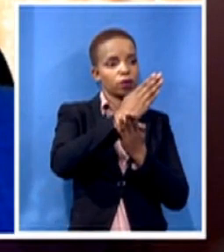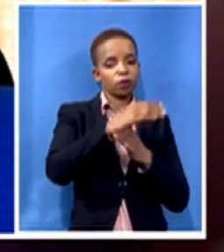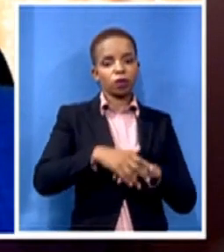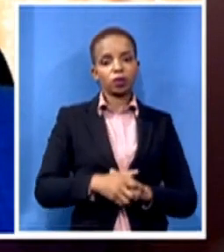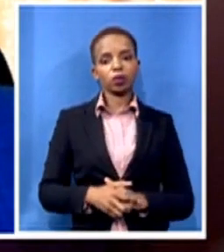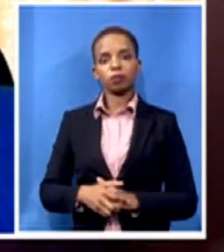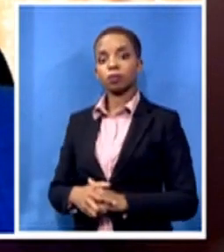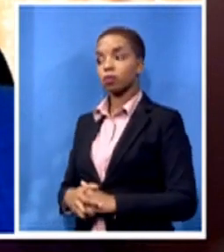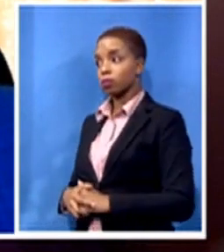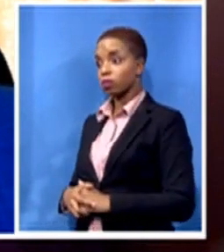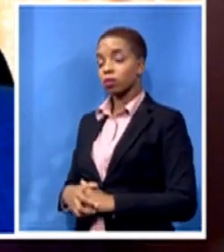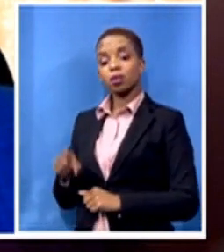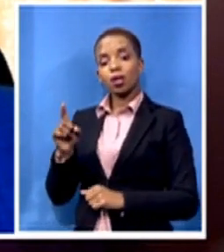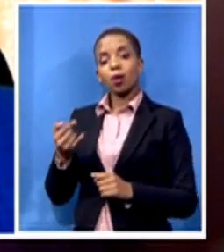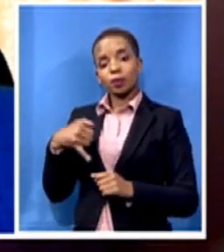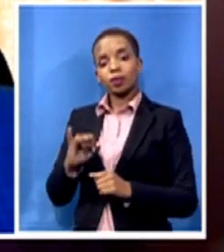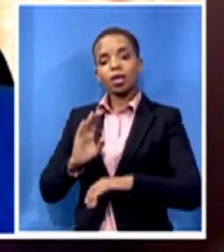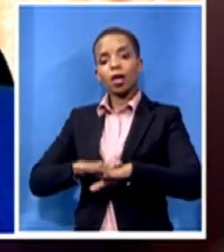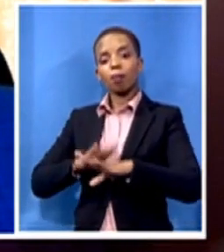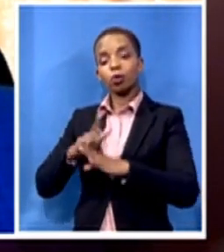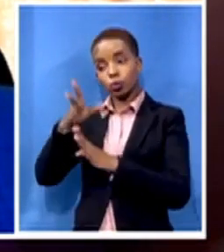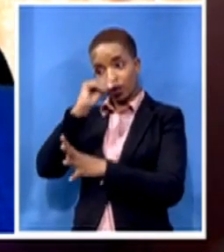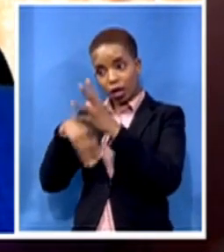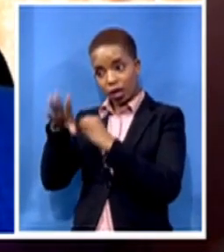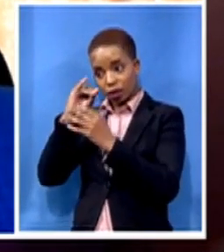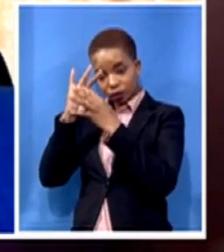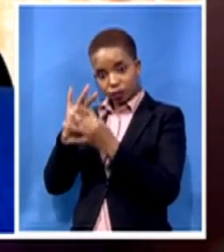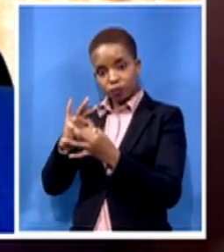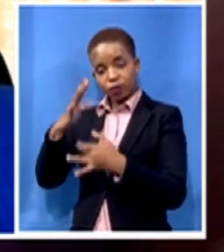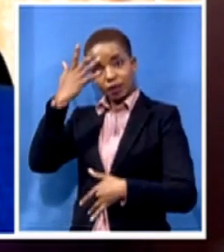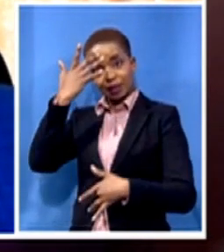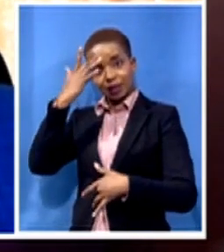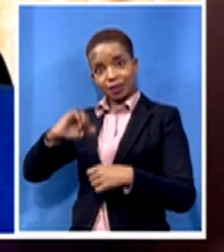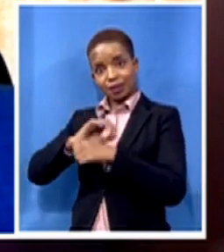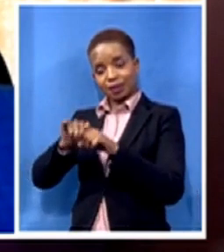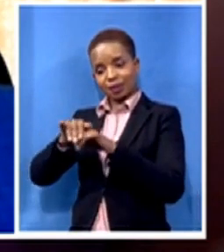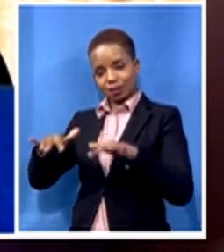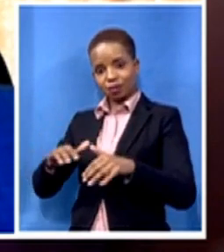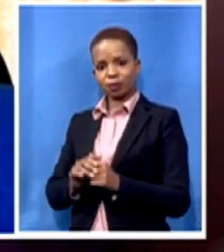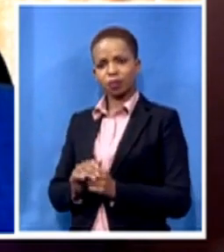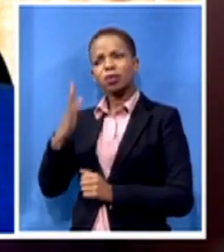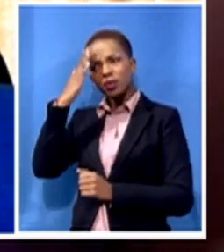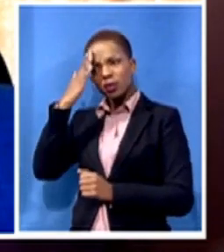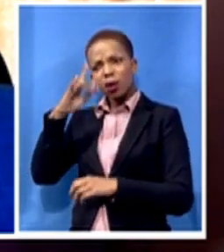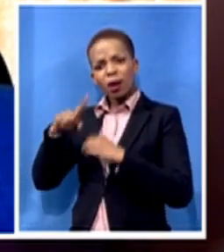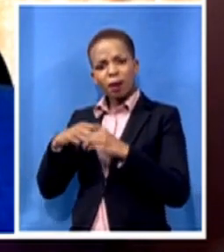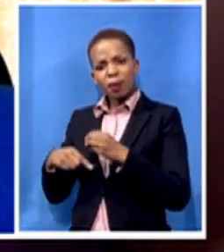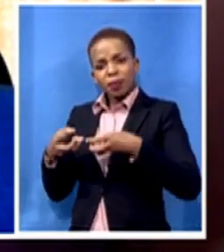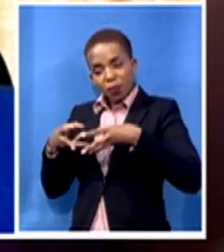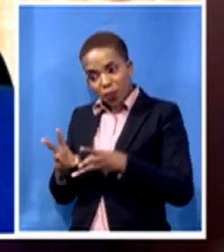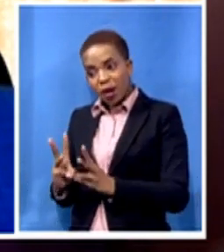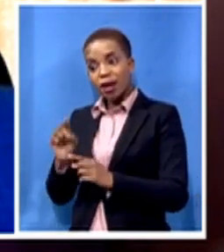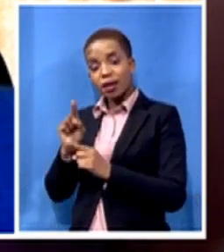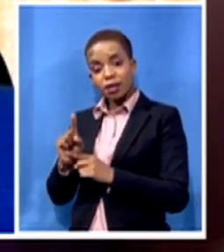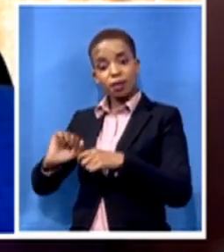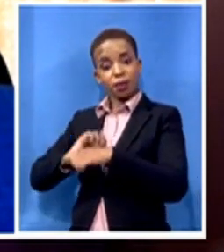this disease, COVID-19. What do we know about the way coronavirus is evolving? What do we know